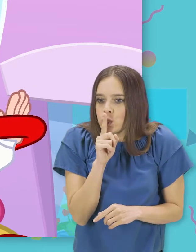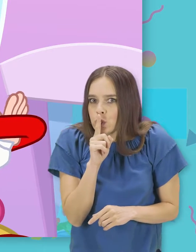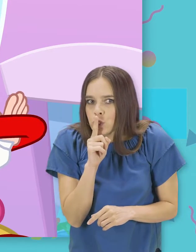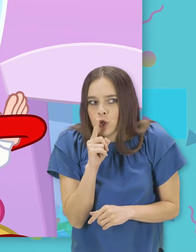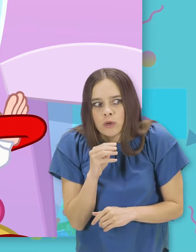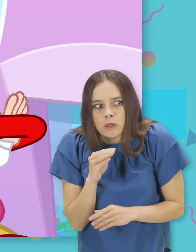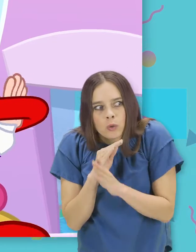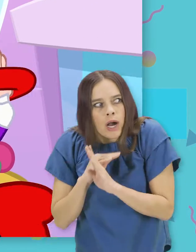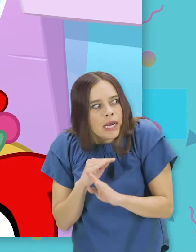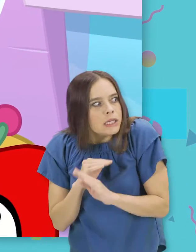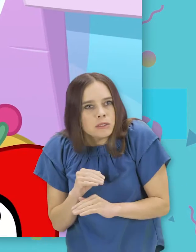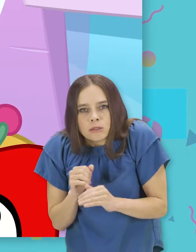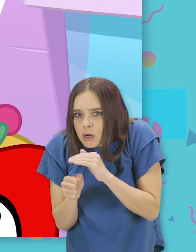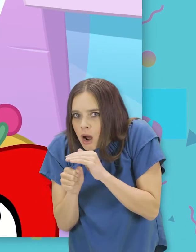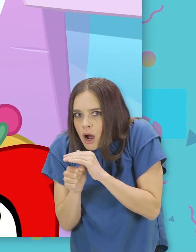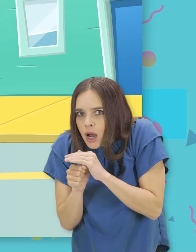Shh. Quiet, Yawn.